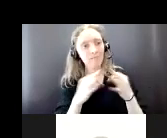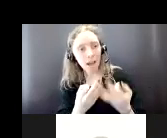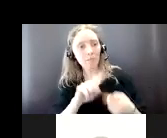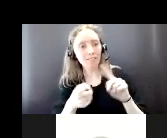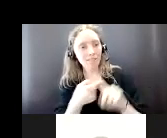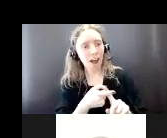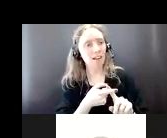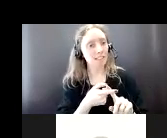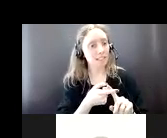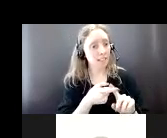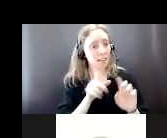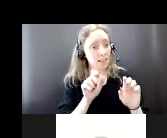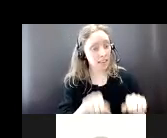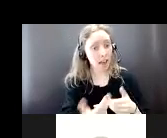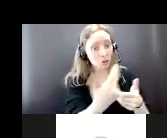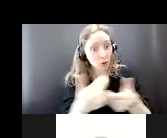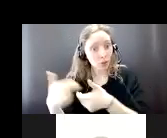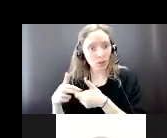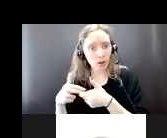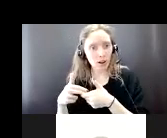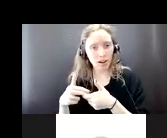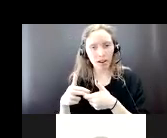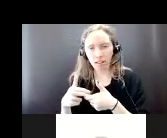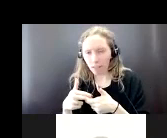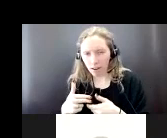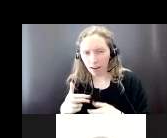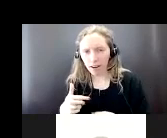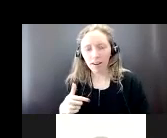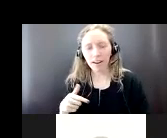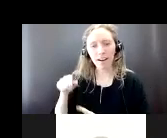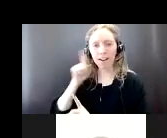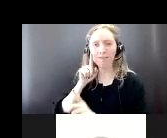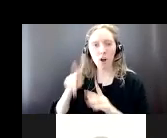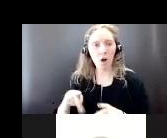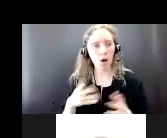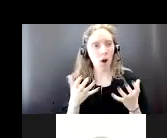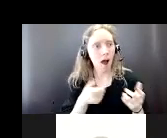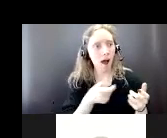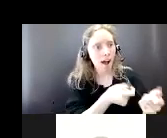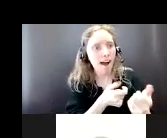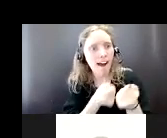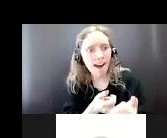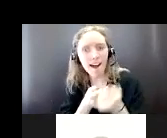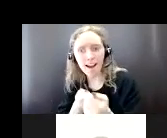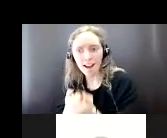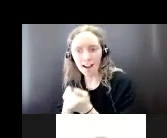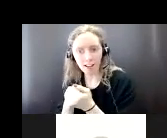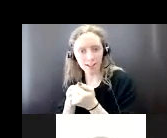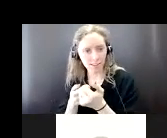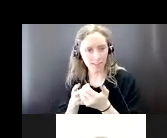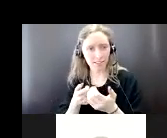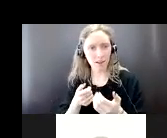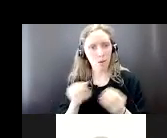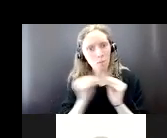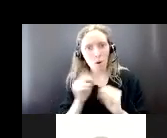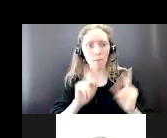Is this opportunity really going to meet your goals, or am I trying to get as many people as possible to participate in something that may not be such a